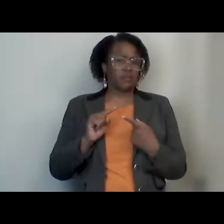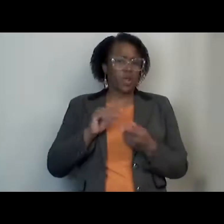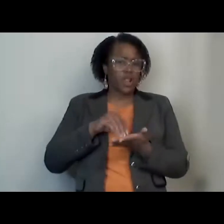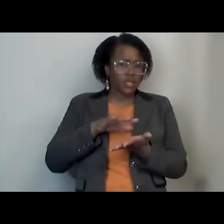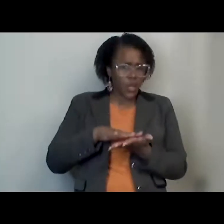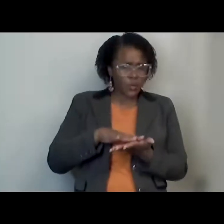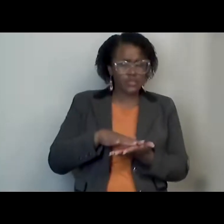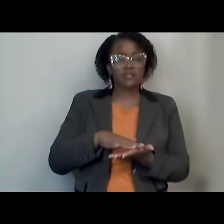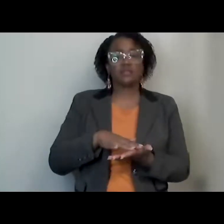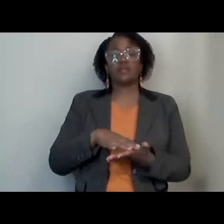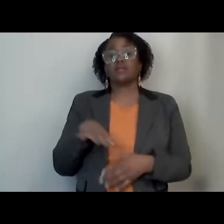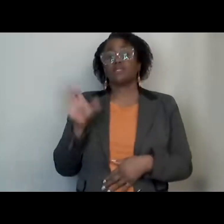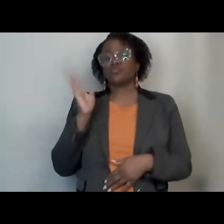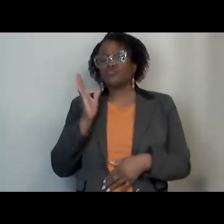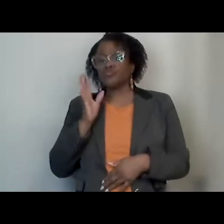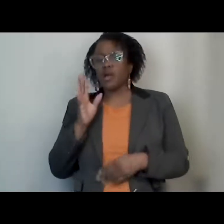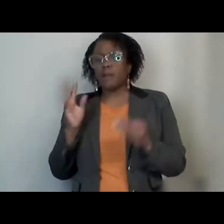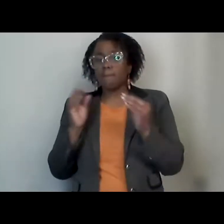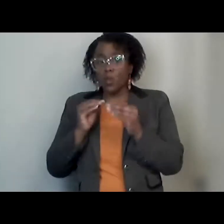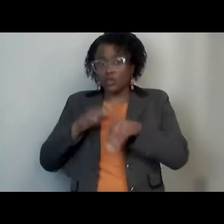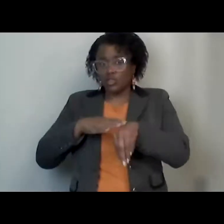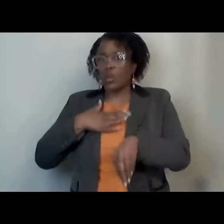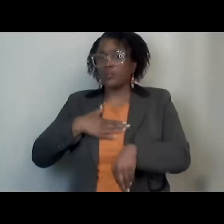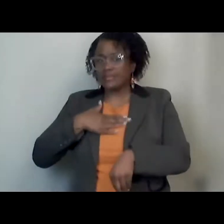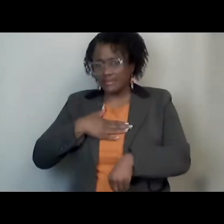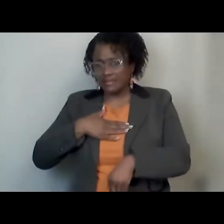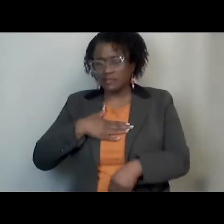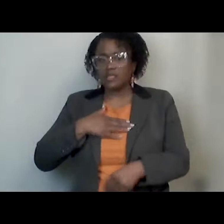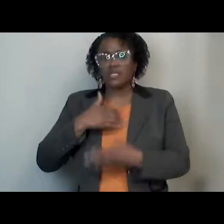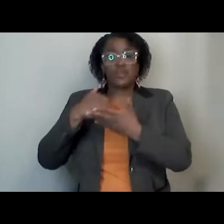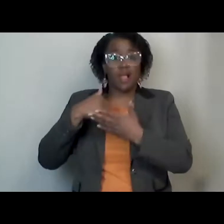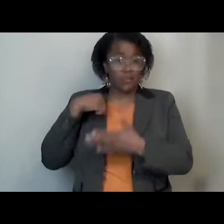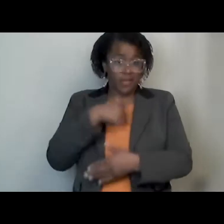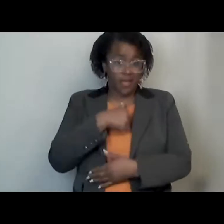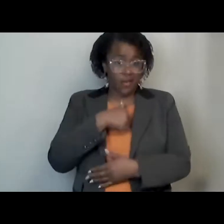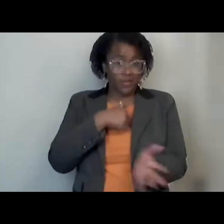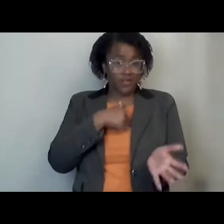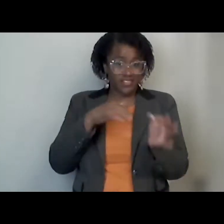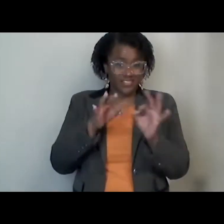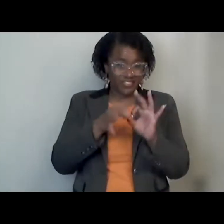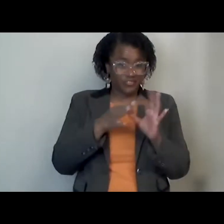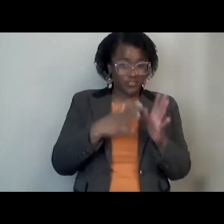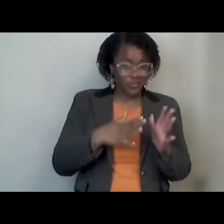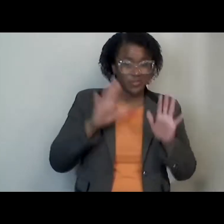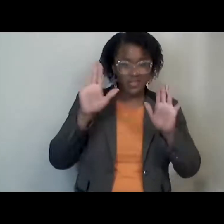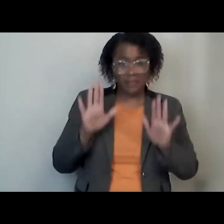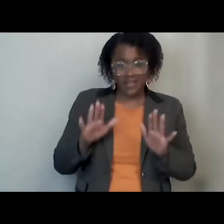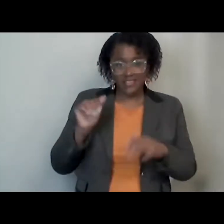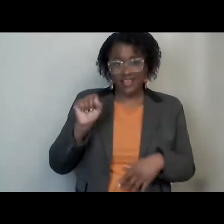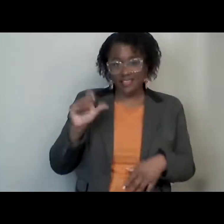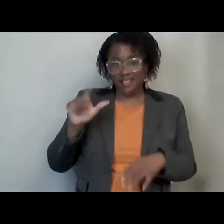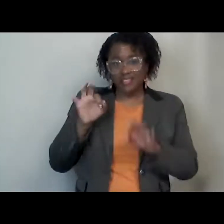to speak a little bit more slowly to help out our amazing ASL